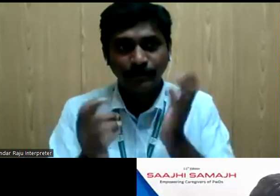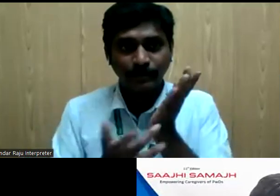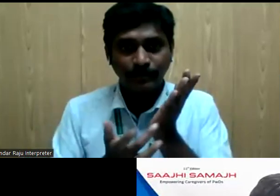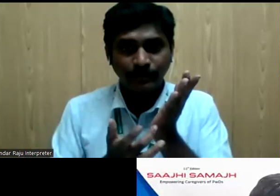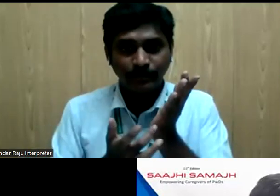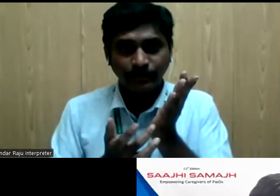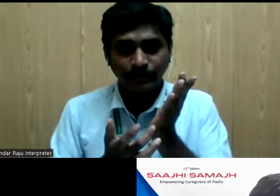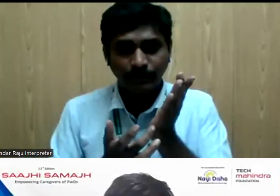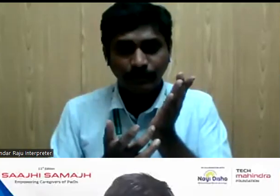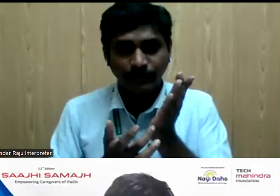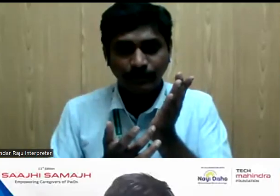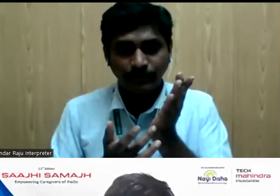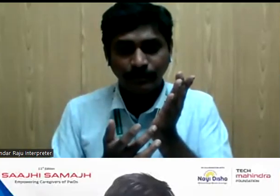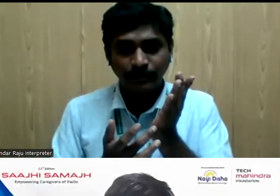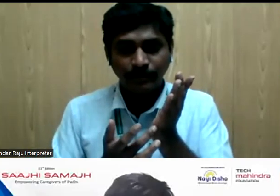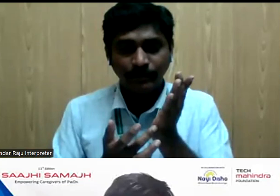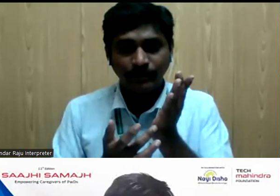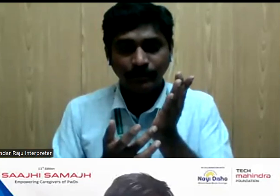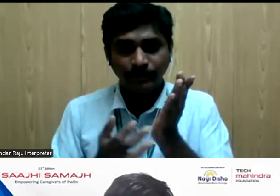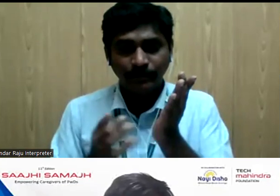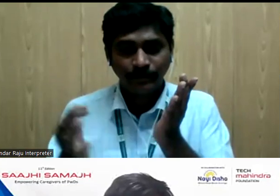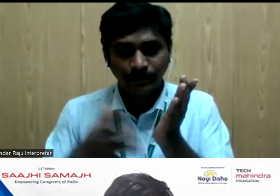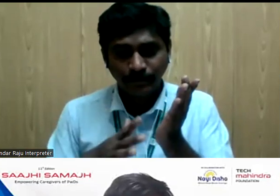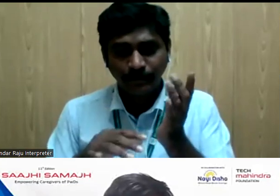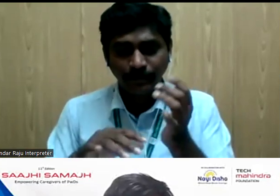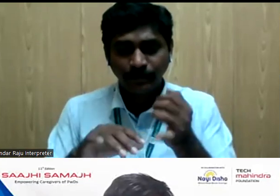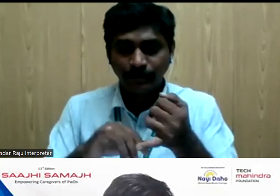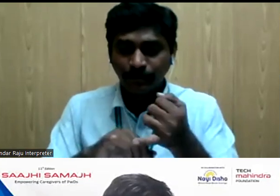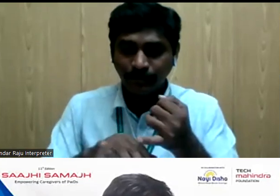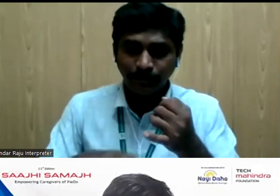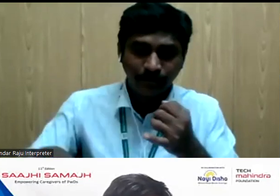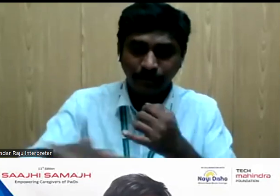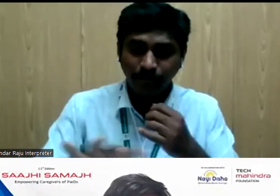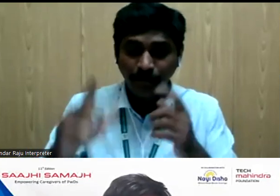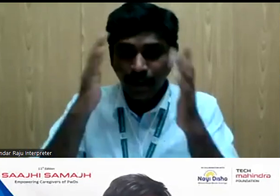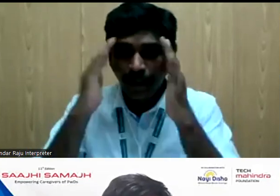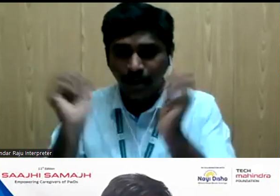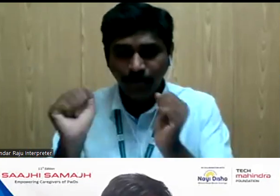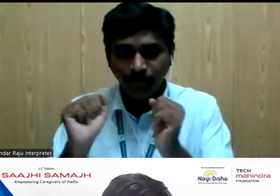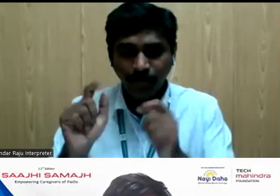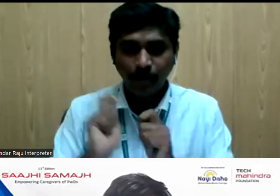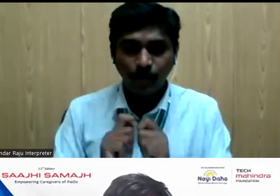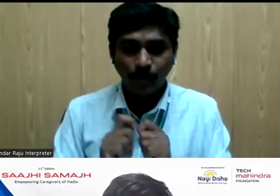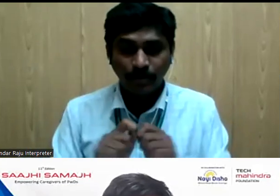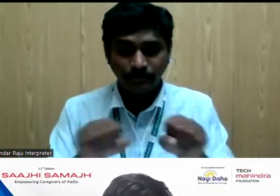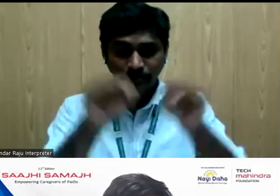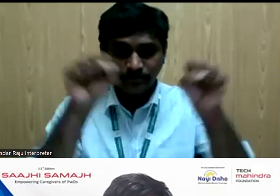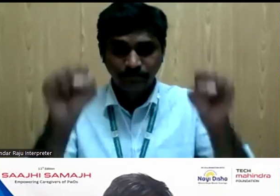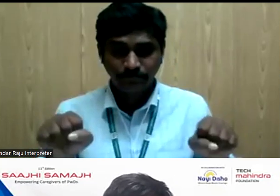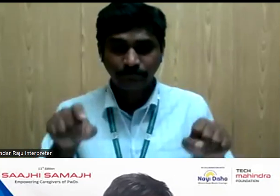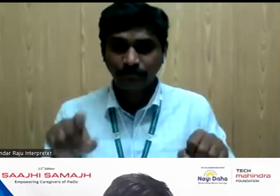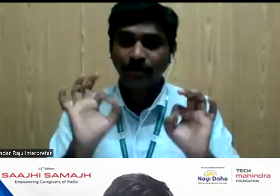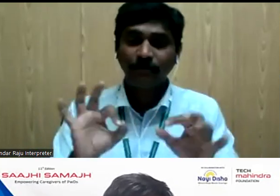the working environment, madam, so that where we can make them to be in the competitive working environment, and then total restructured working environment,